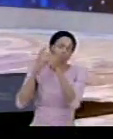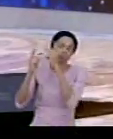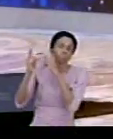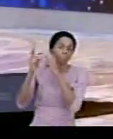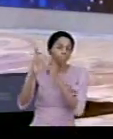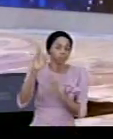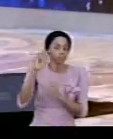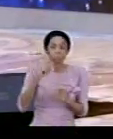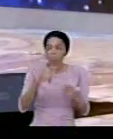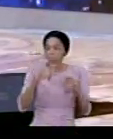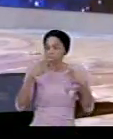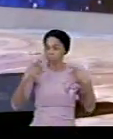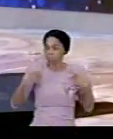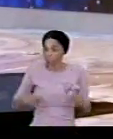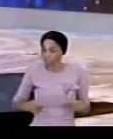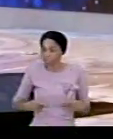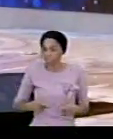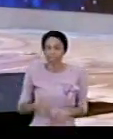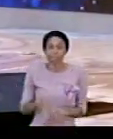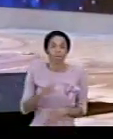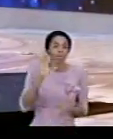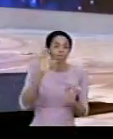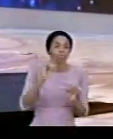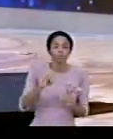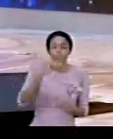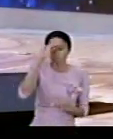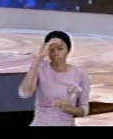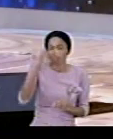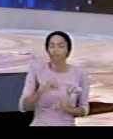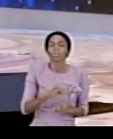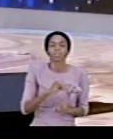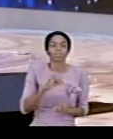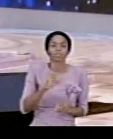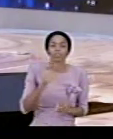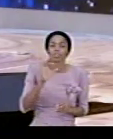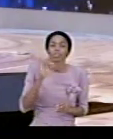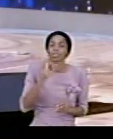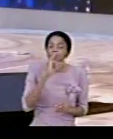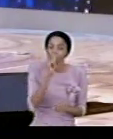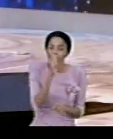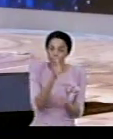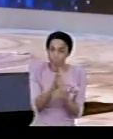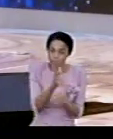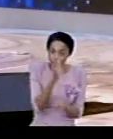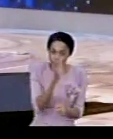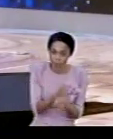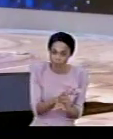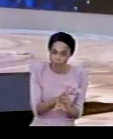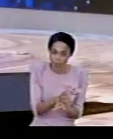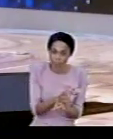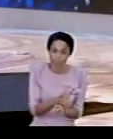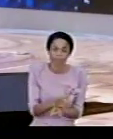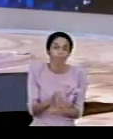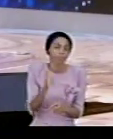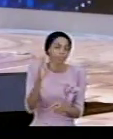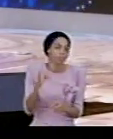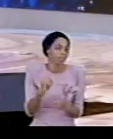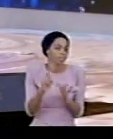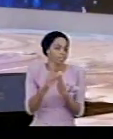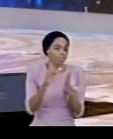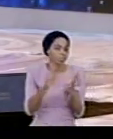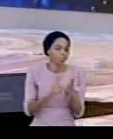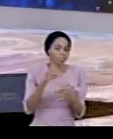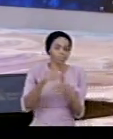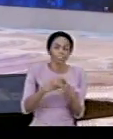person, no man is justified by the law in the sight of